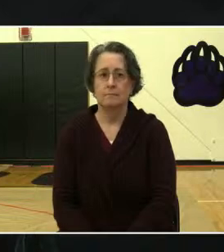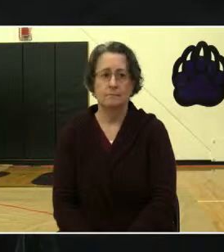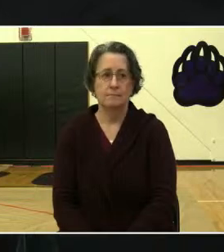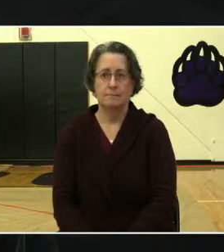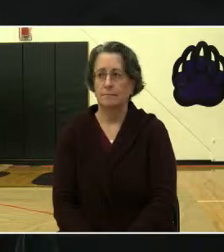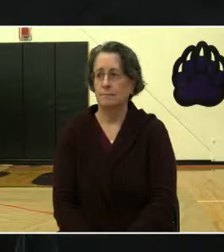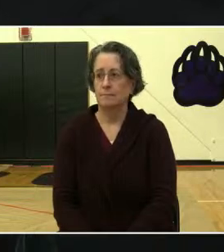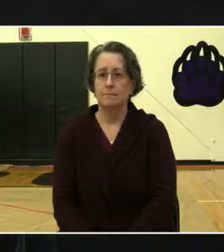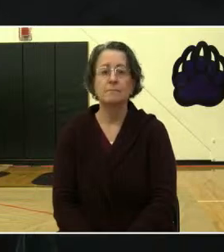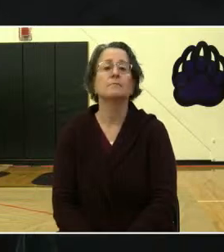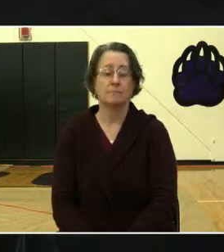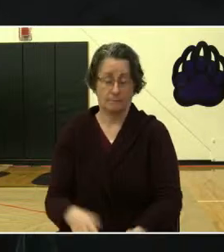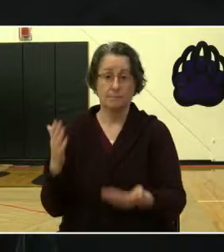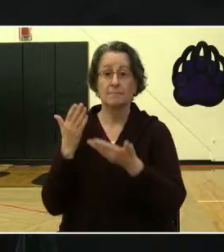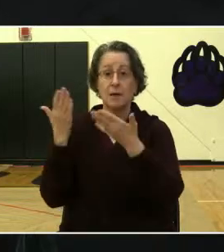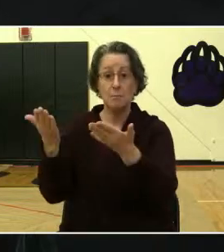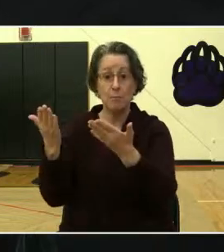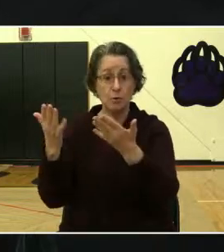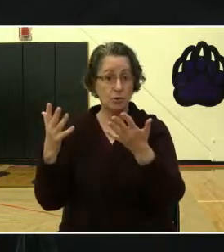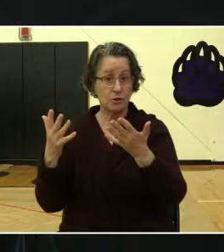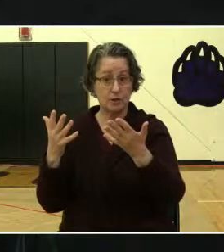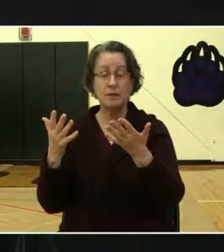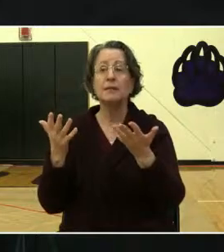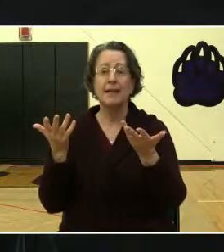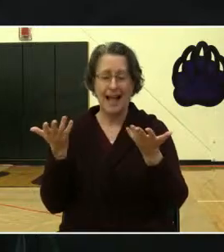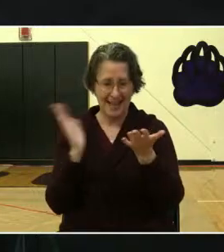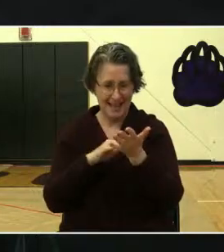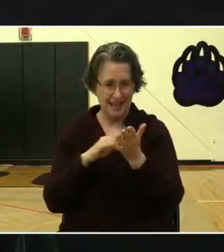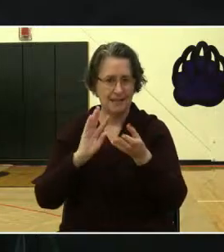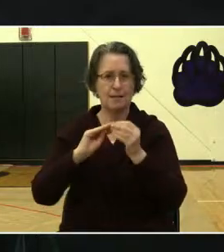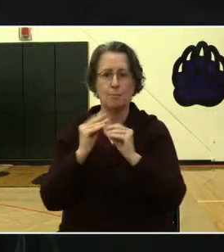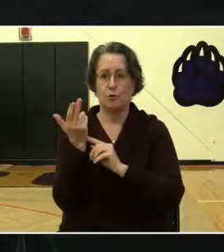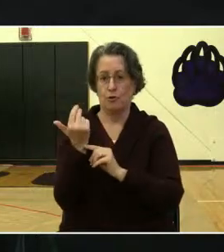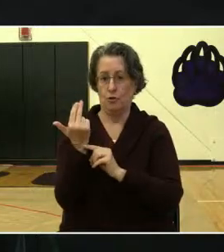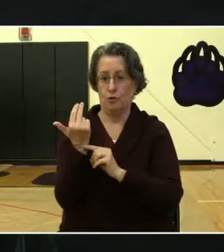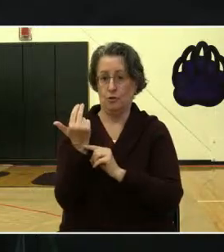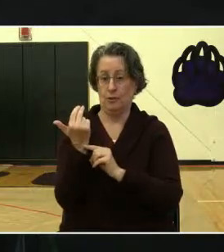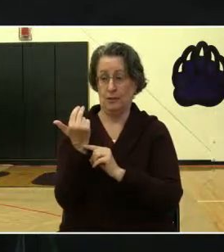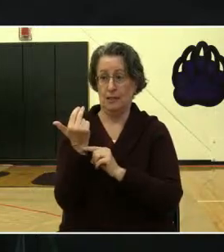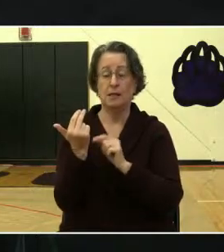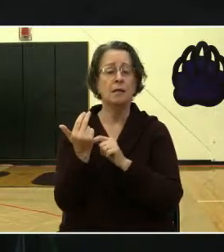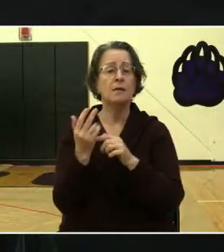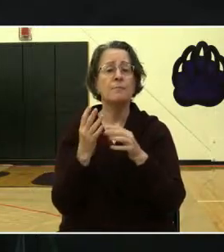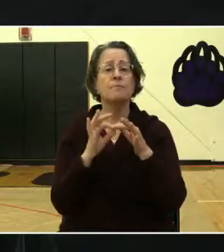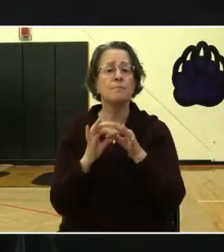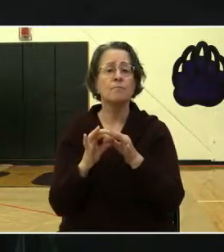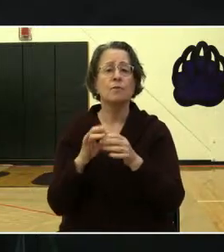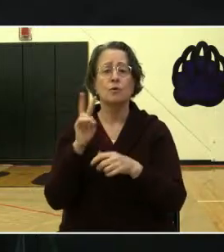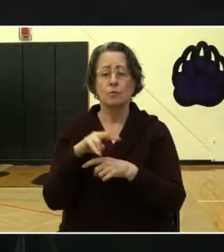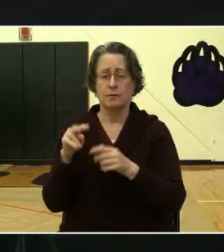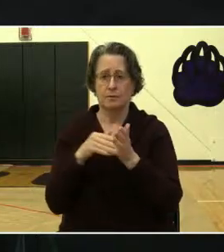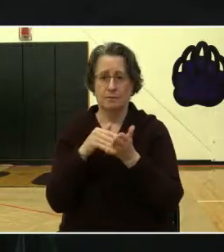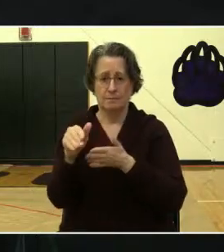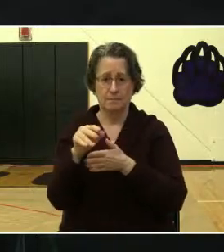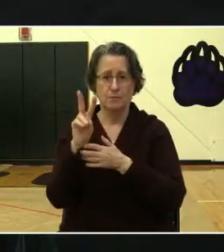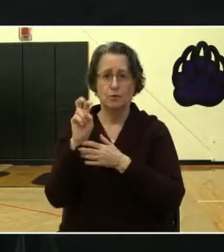order the motion on the floor is Article 13 relating to the 22